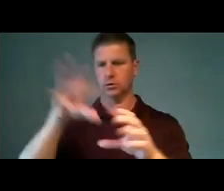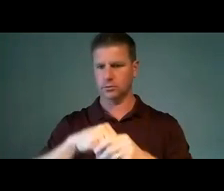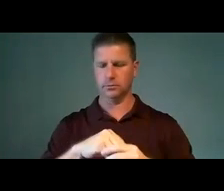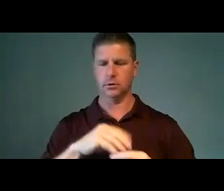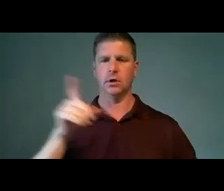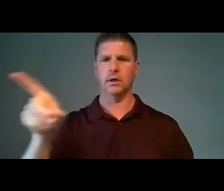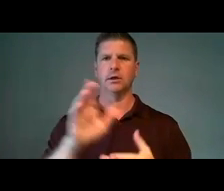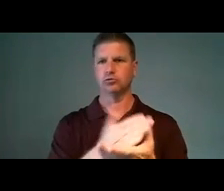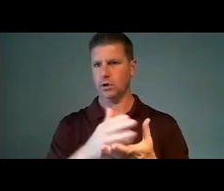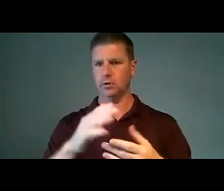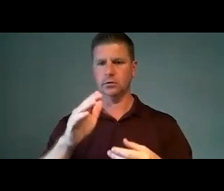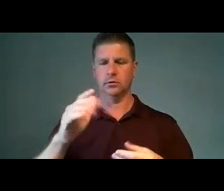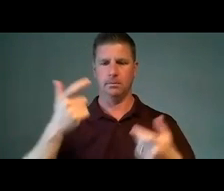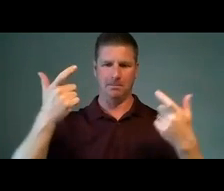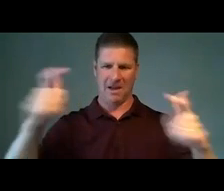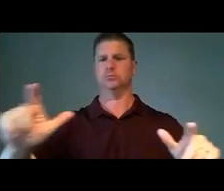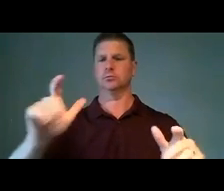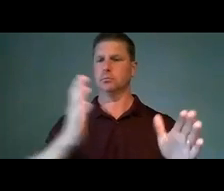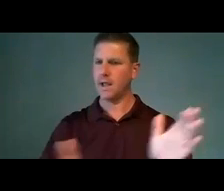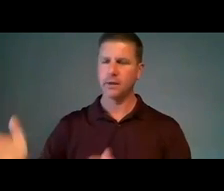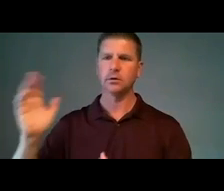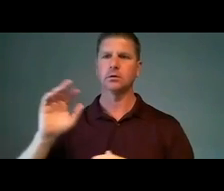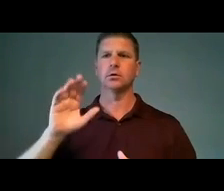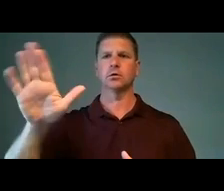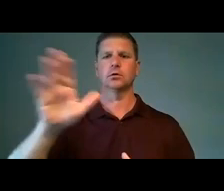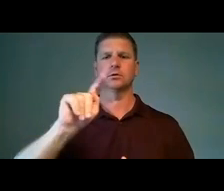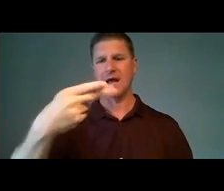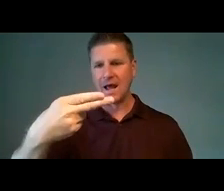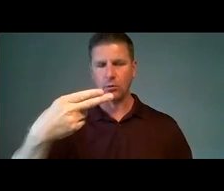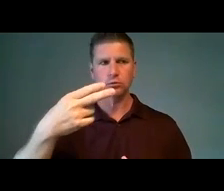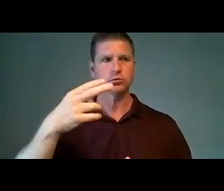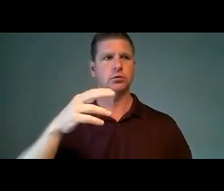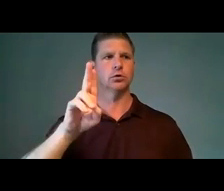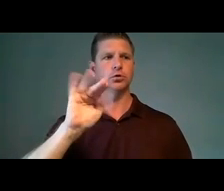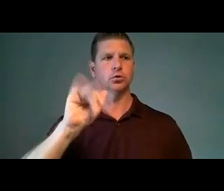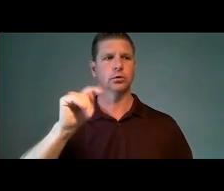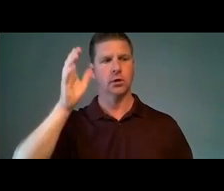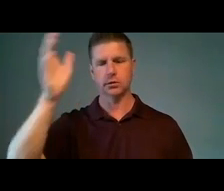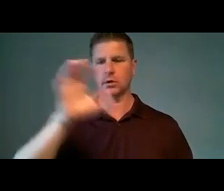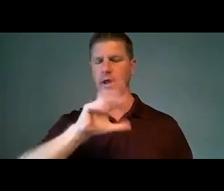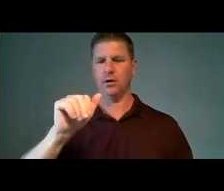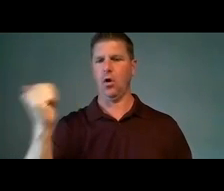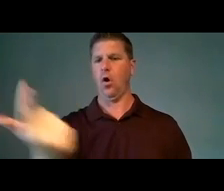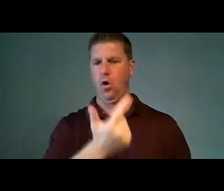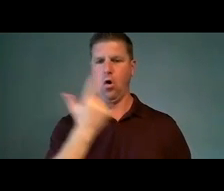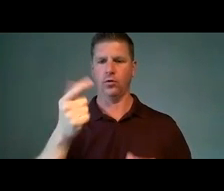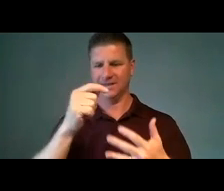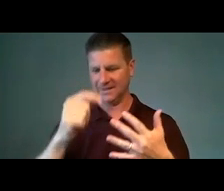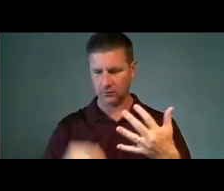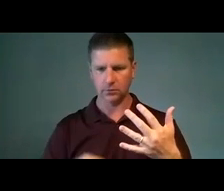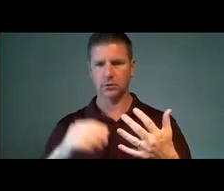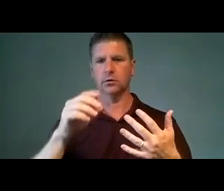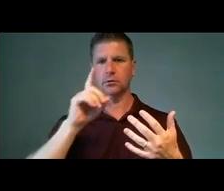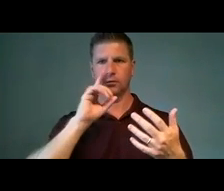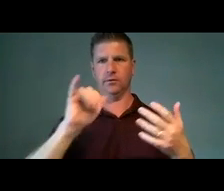master plan, for their site, their townhouse unit concept, and all the relevant details of the